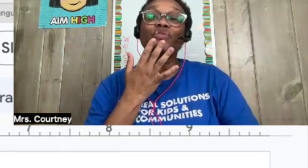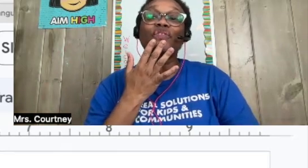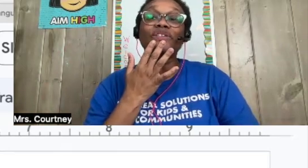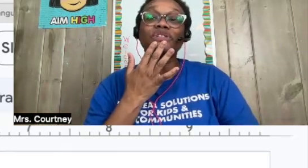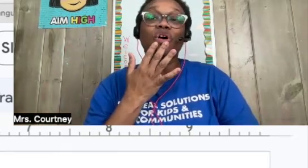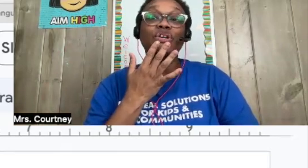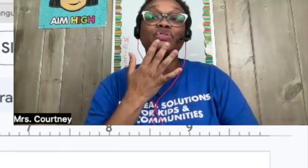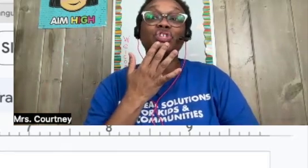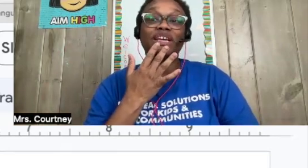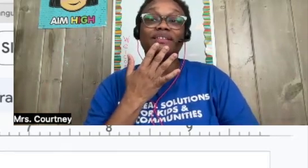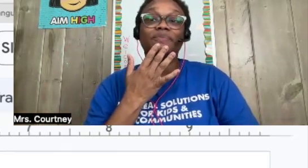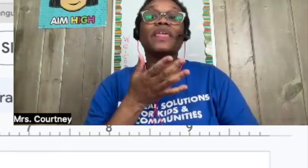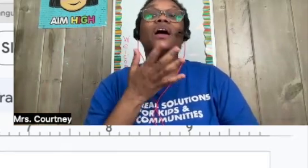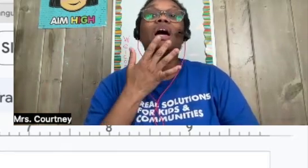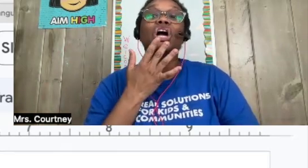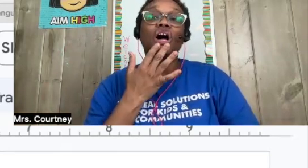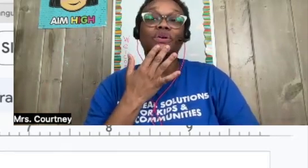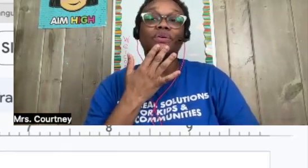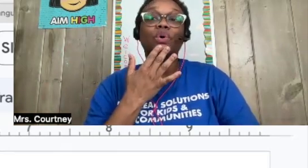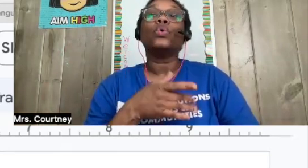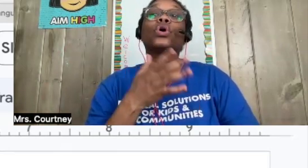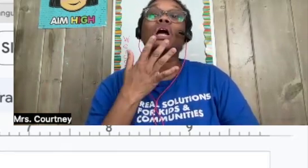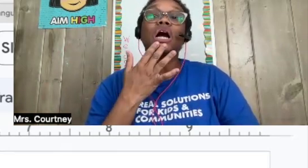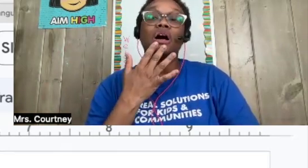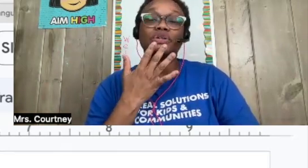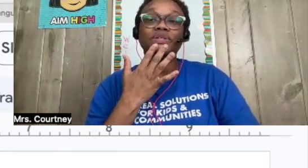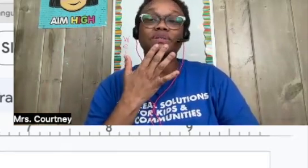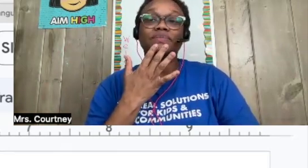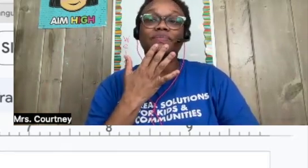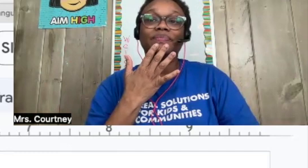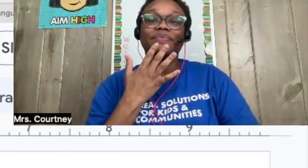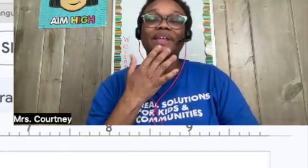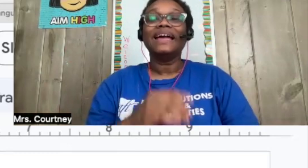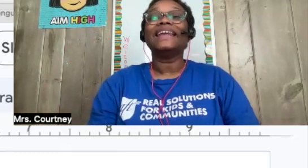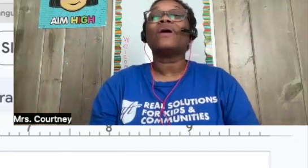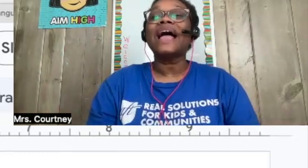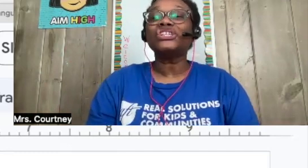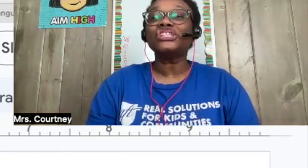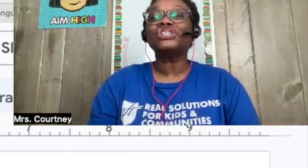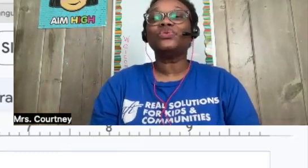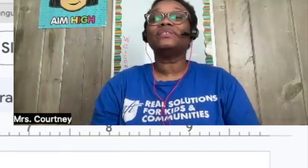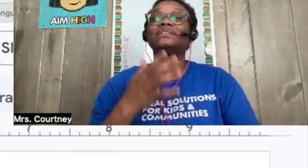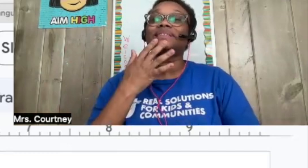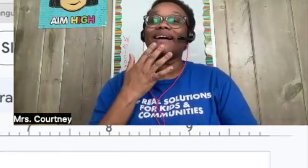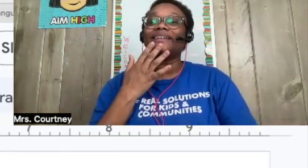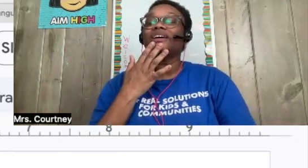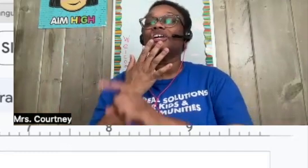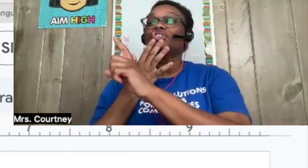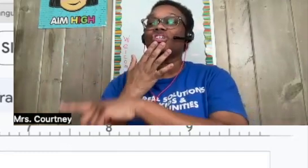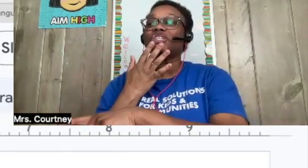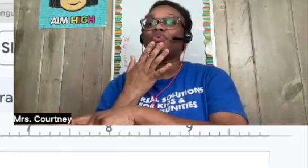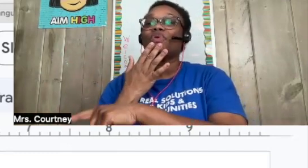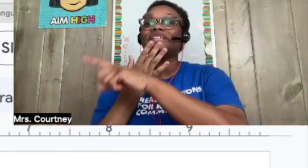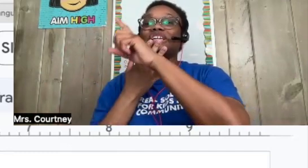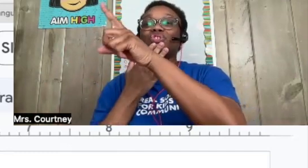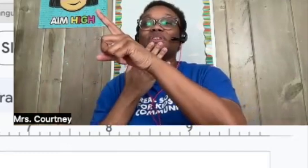wiggling your fingers on your chin. Color or colors. Now, as she is doing this sign,